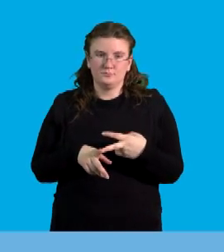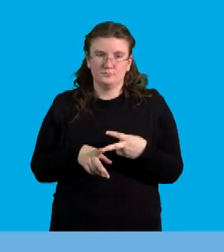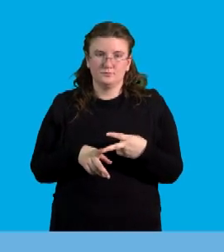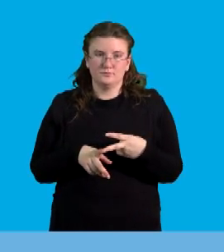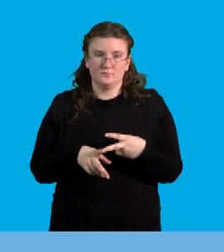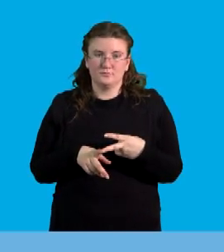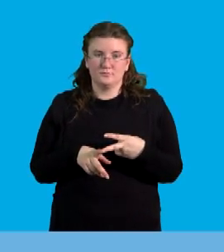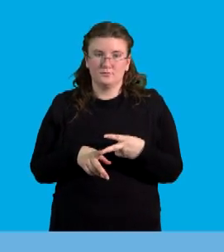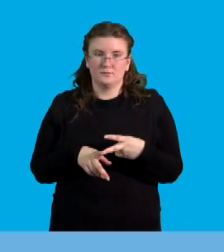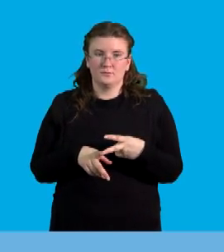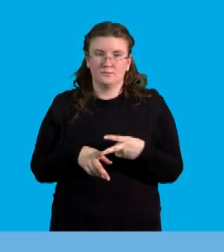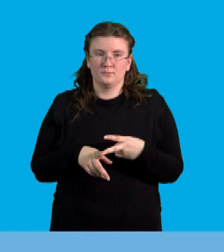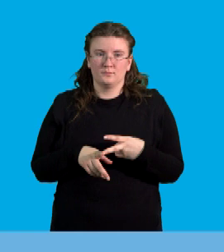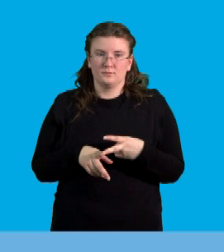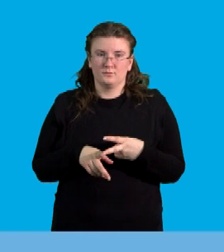generates heat,